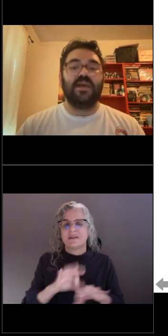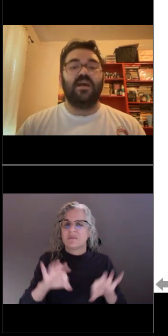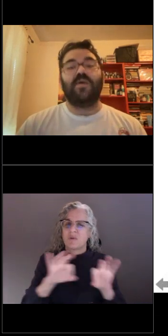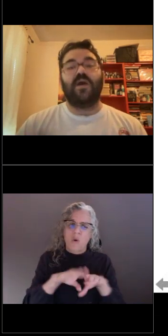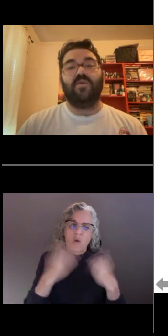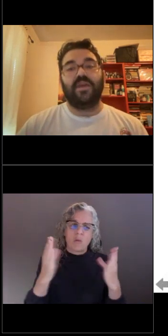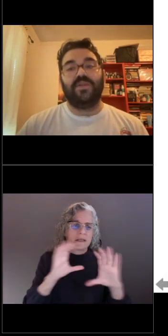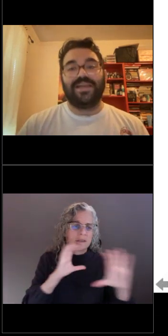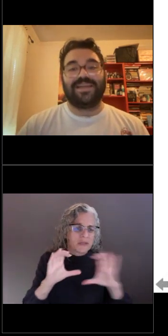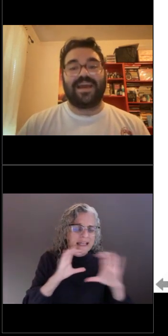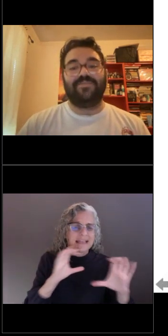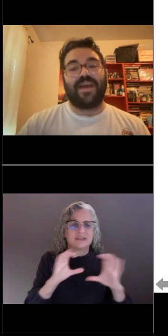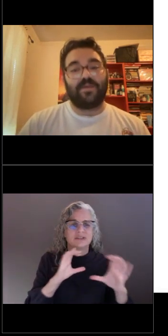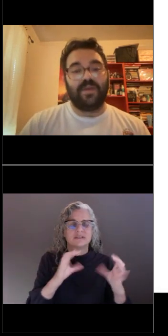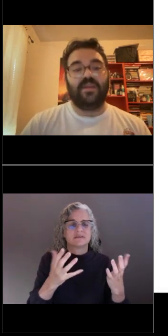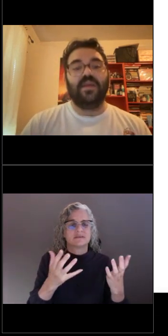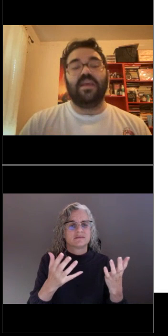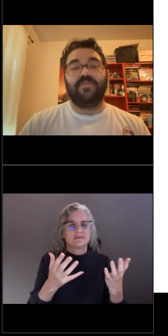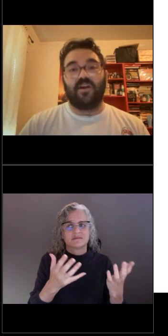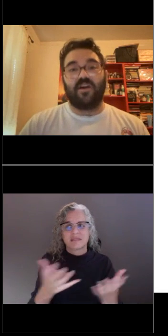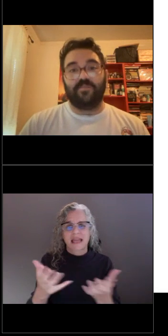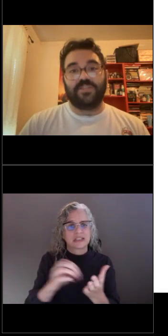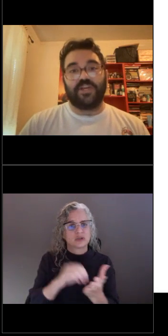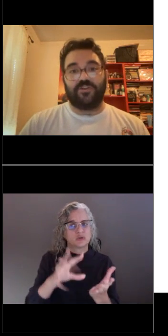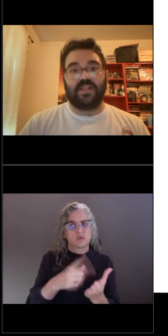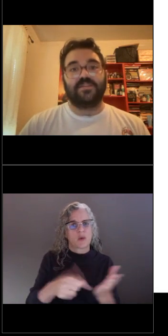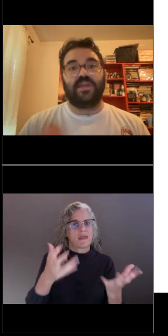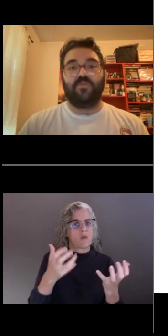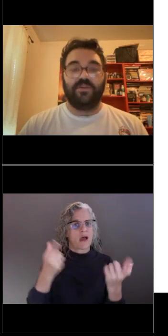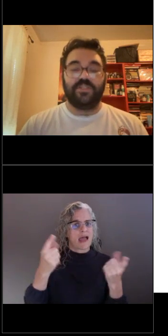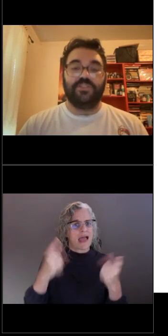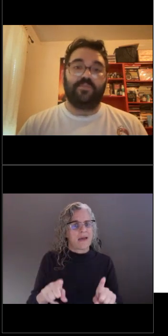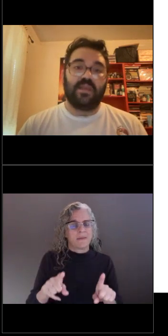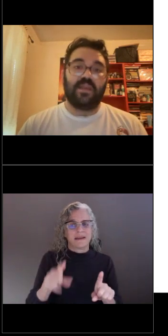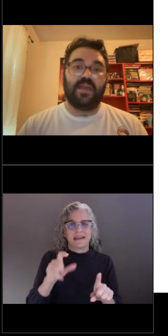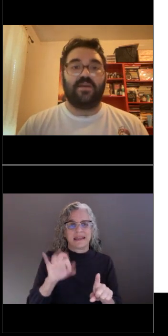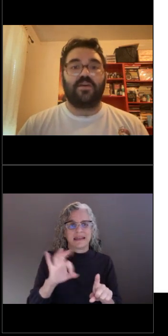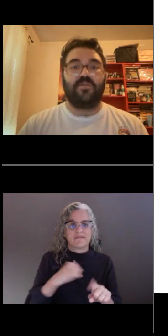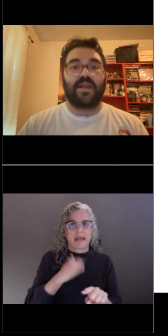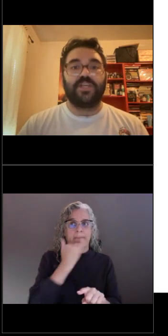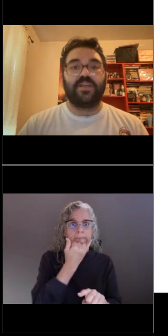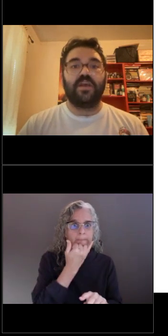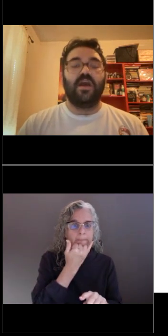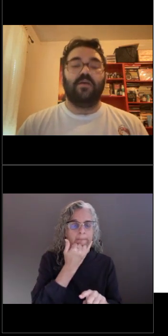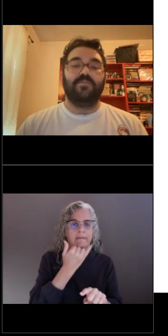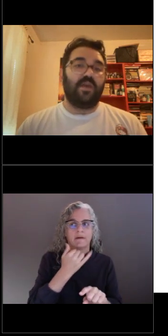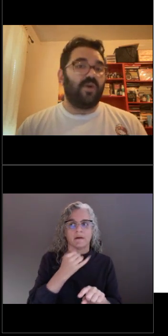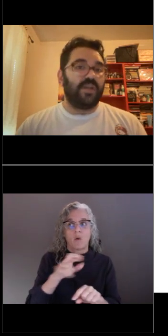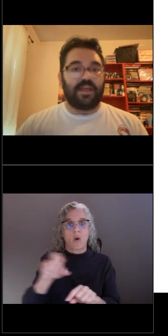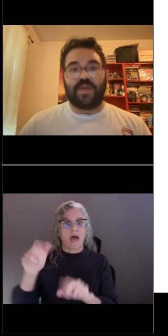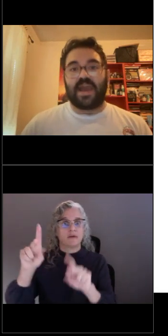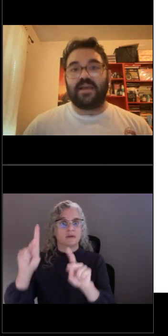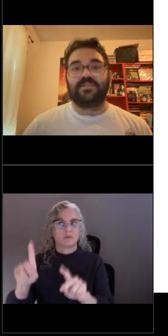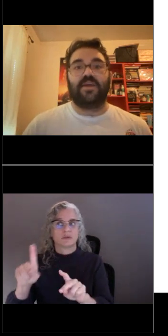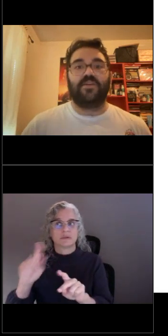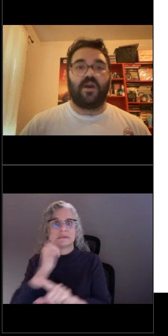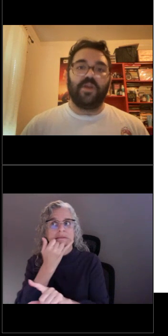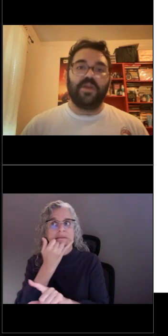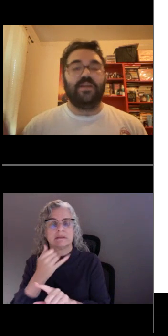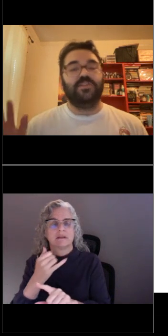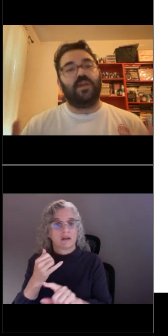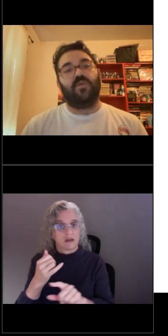students about what they would like to have happen if they are misgendered in class. Do they want you to jump in and make a correction? Do they want to let it pass